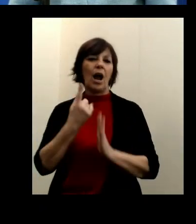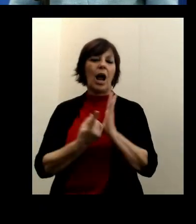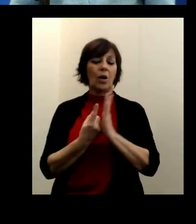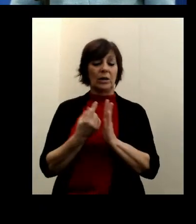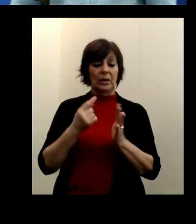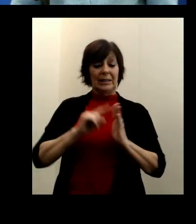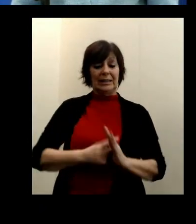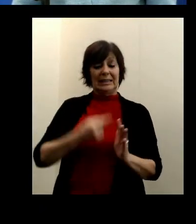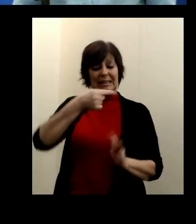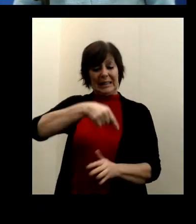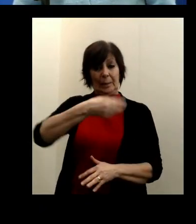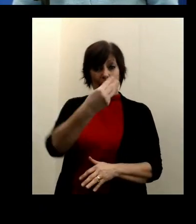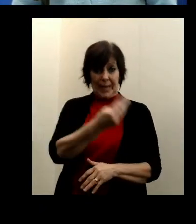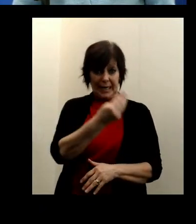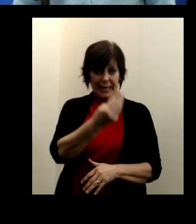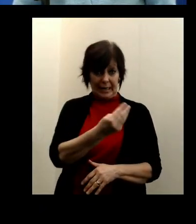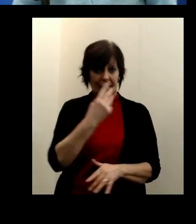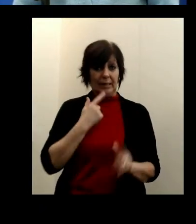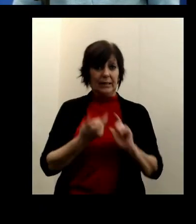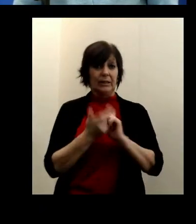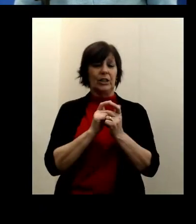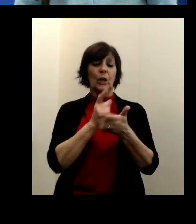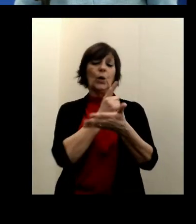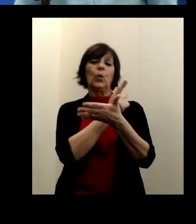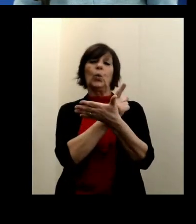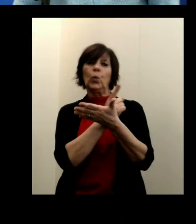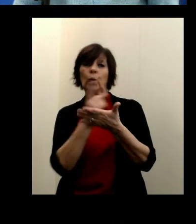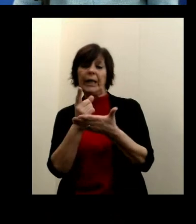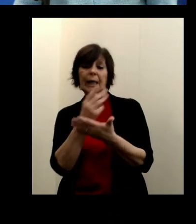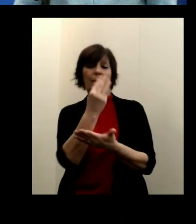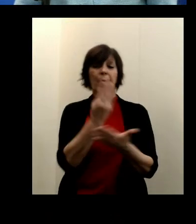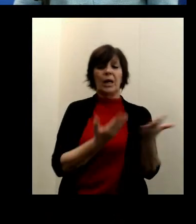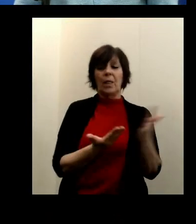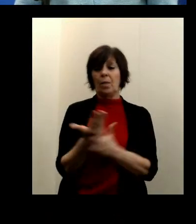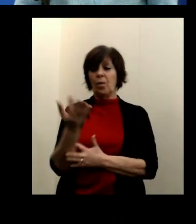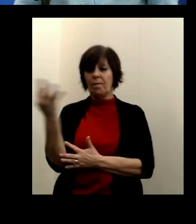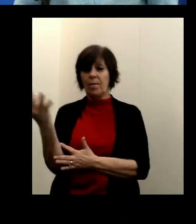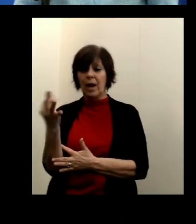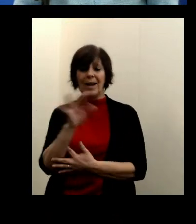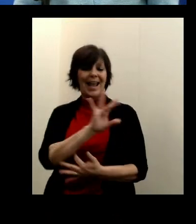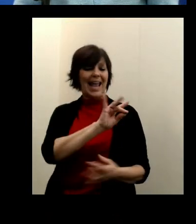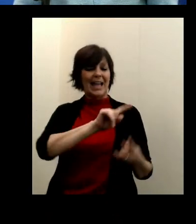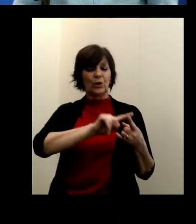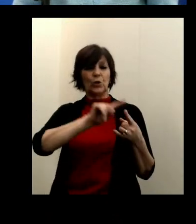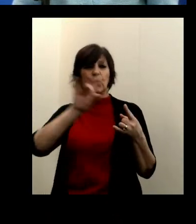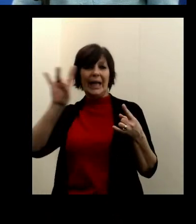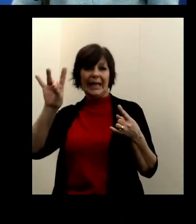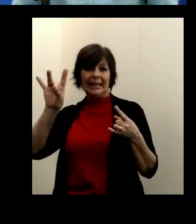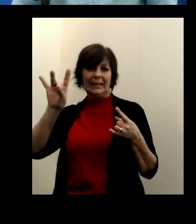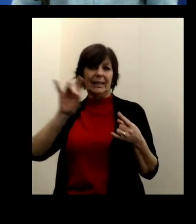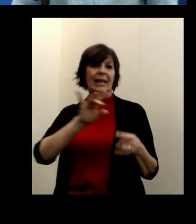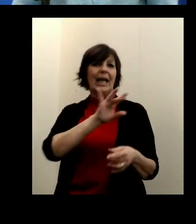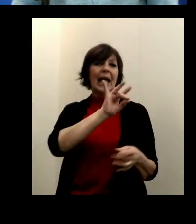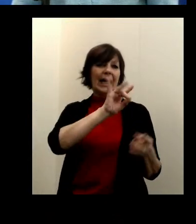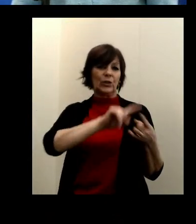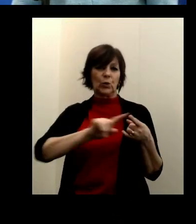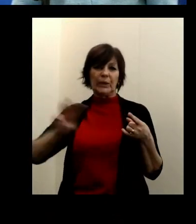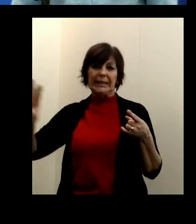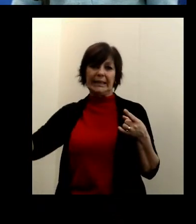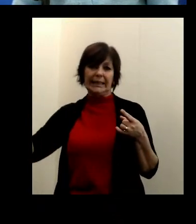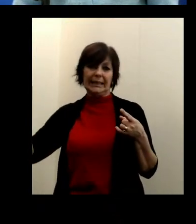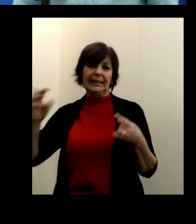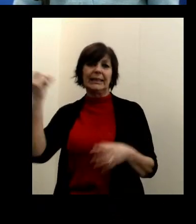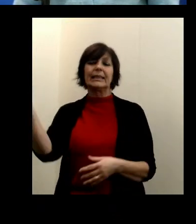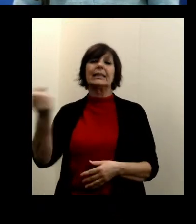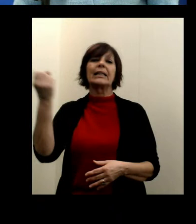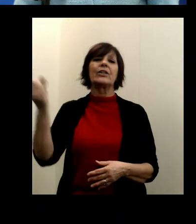Monday, December 21st, we're changing our weekday hours of our call center from 8 a.m. to 6 p.m. On Saturdays,